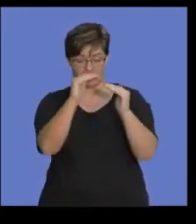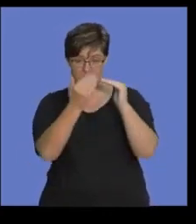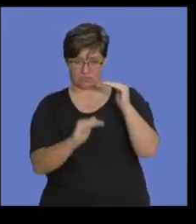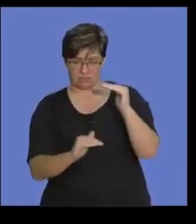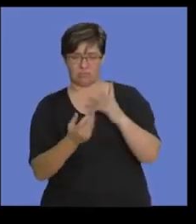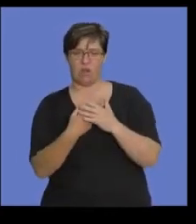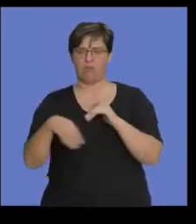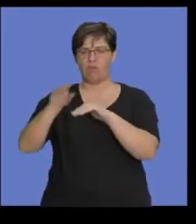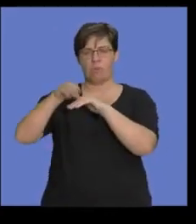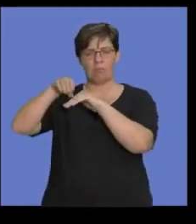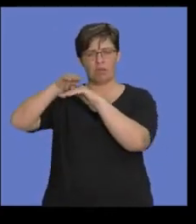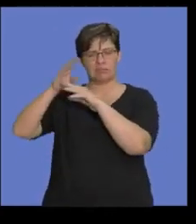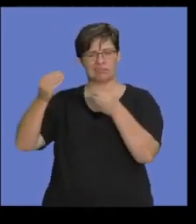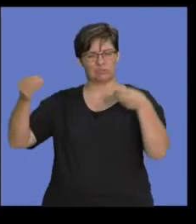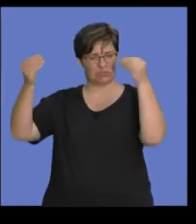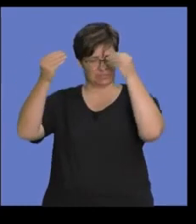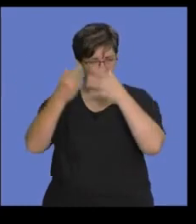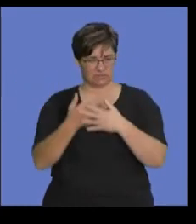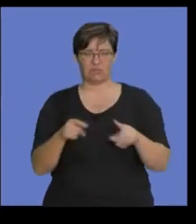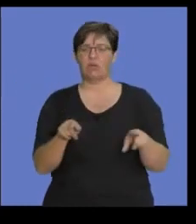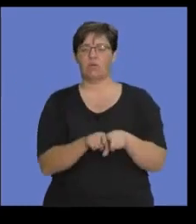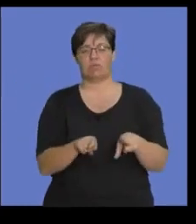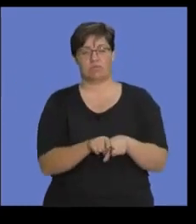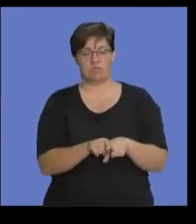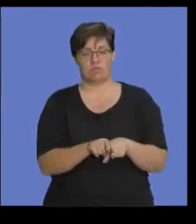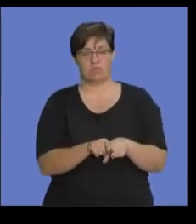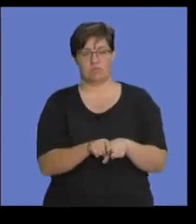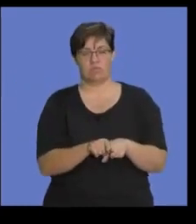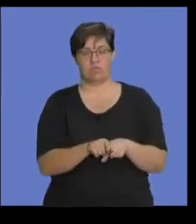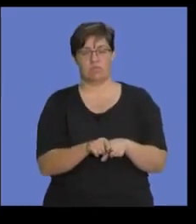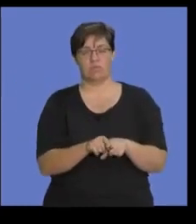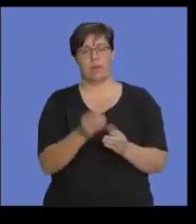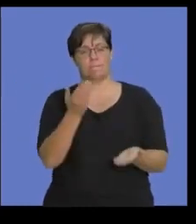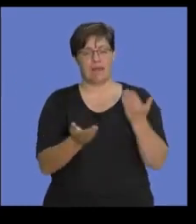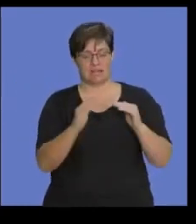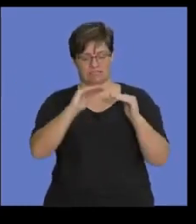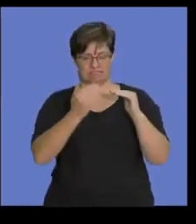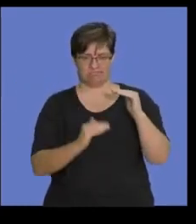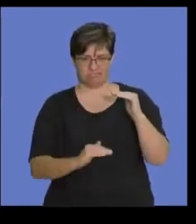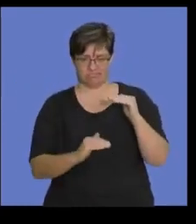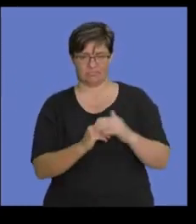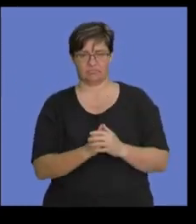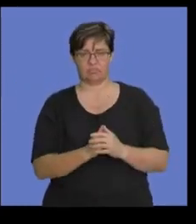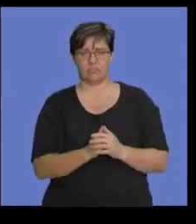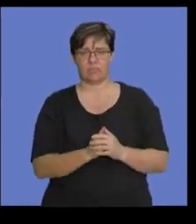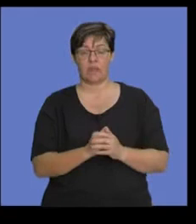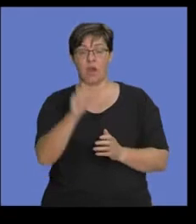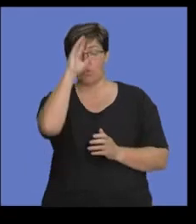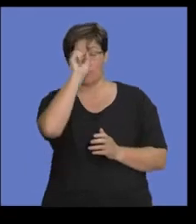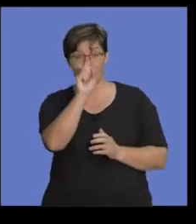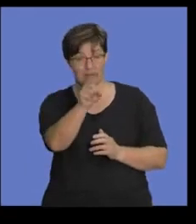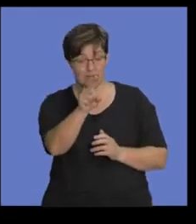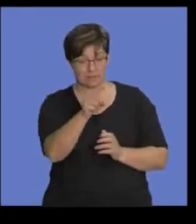we've looked at compound interest, and we've also looked at the reducing balance. You just need to remember